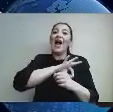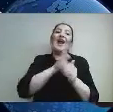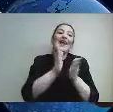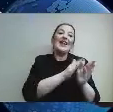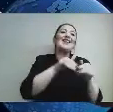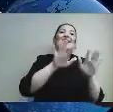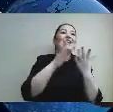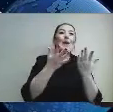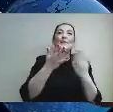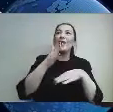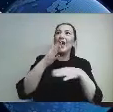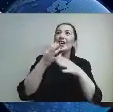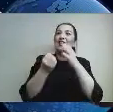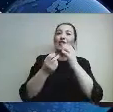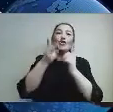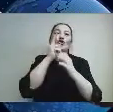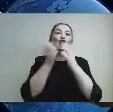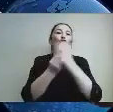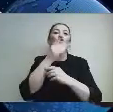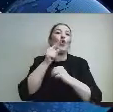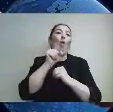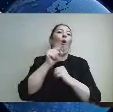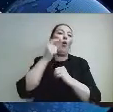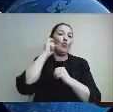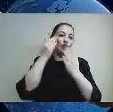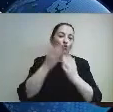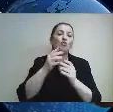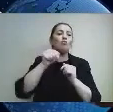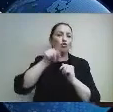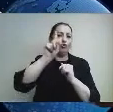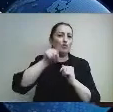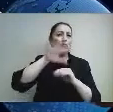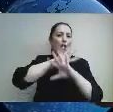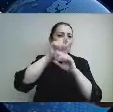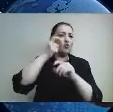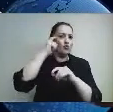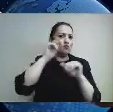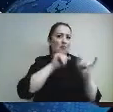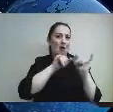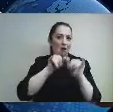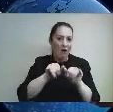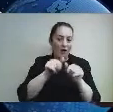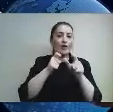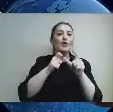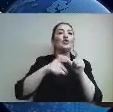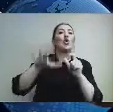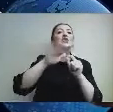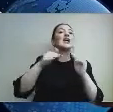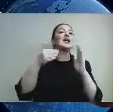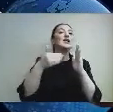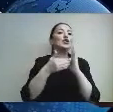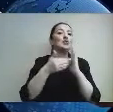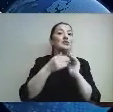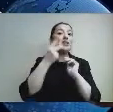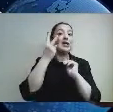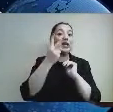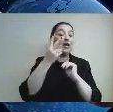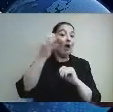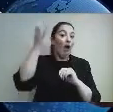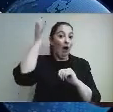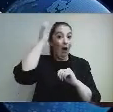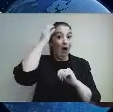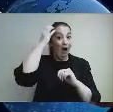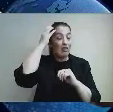that. Social entrepreneurship has two main streams. One group says create